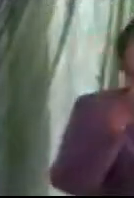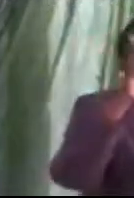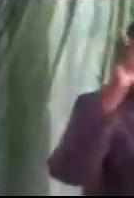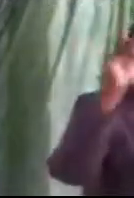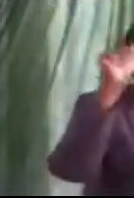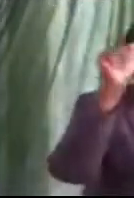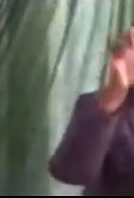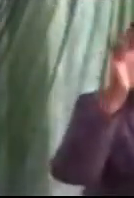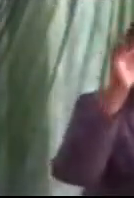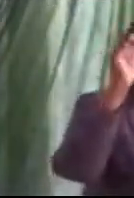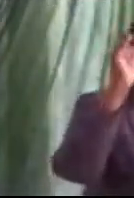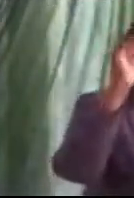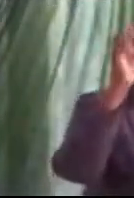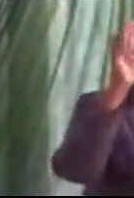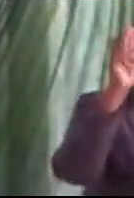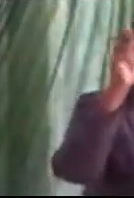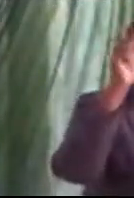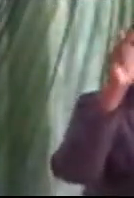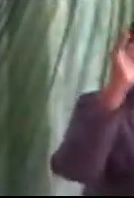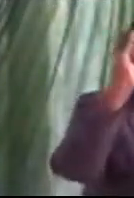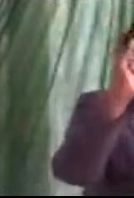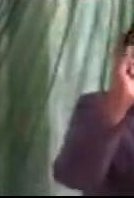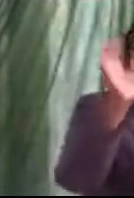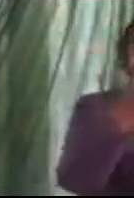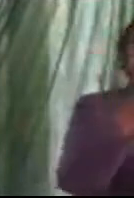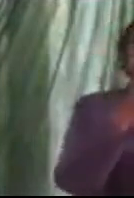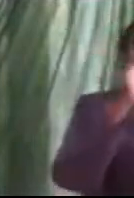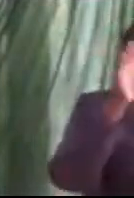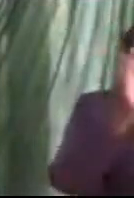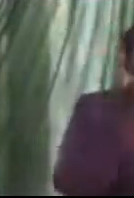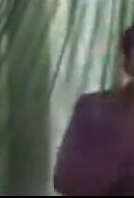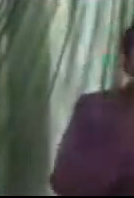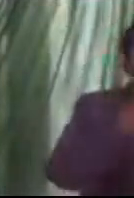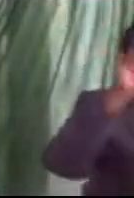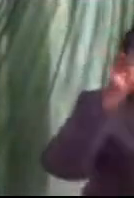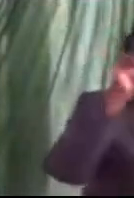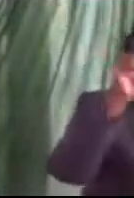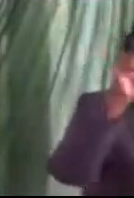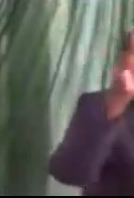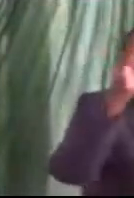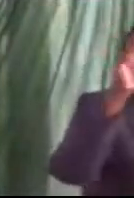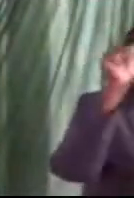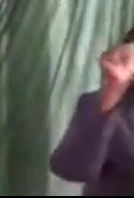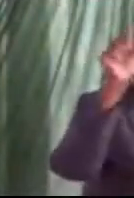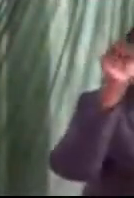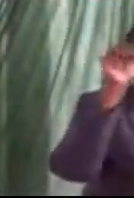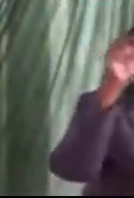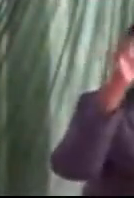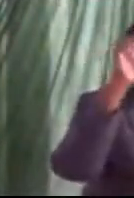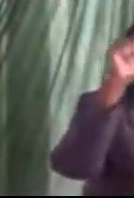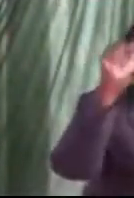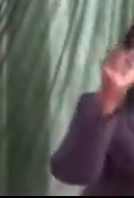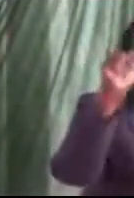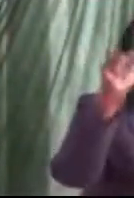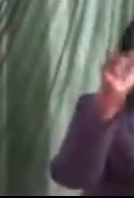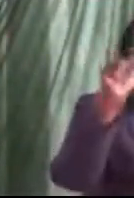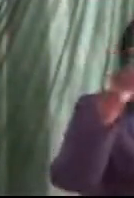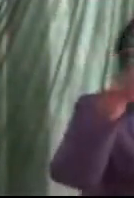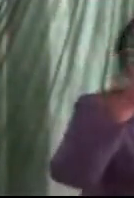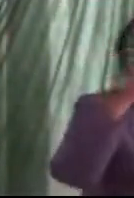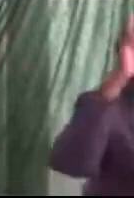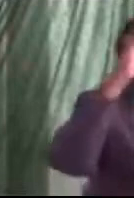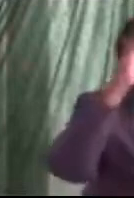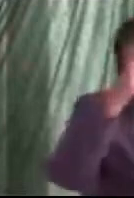Yes. You were the prosecutor? Yes. And maybe I may not get the facts right, but please correct me, because these